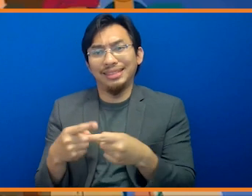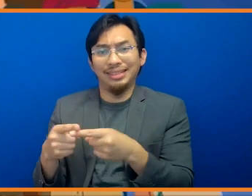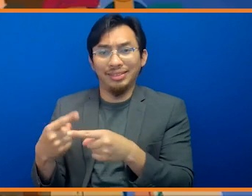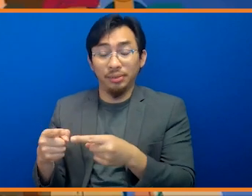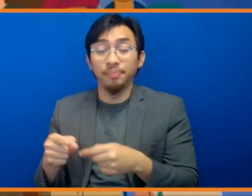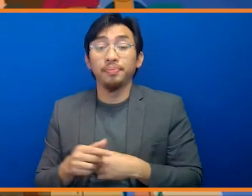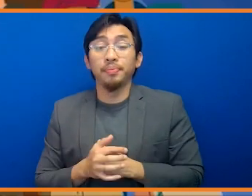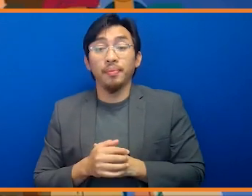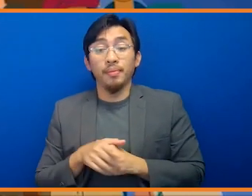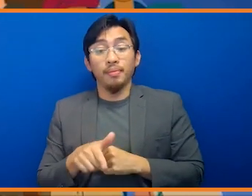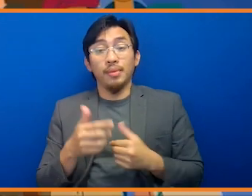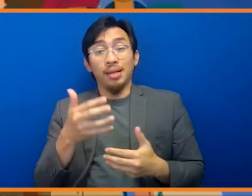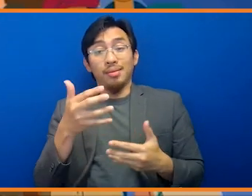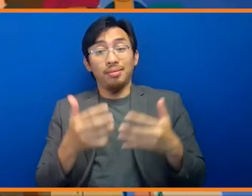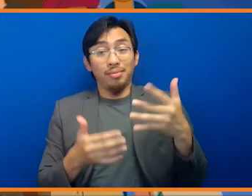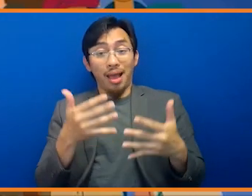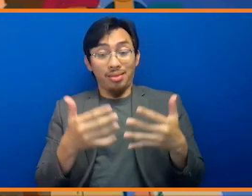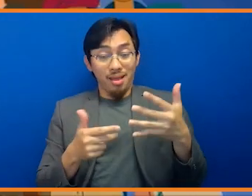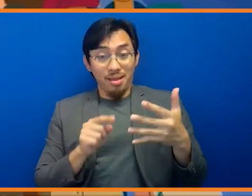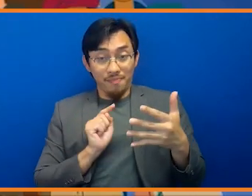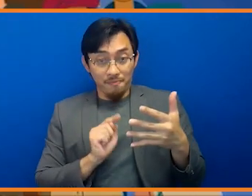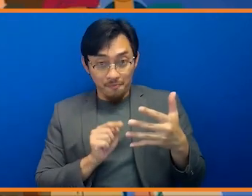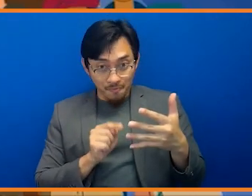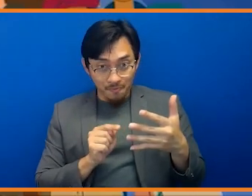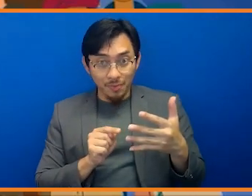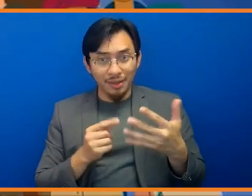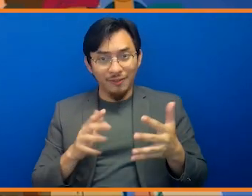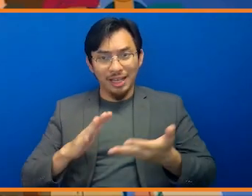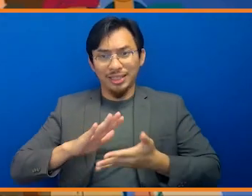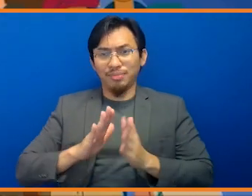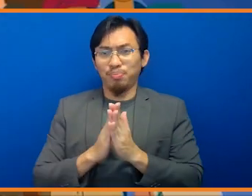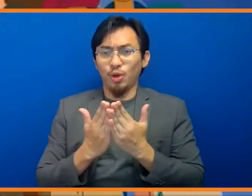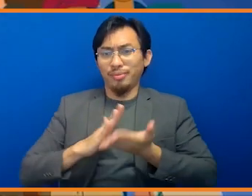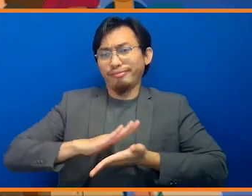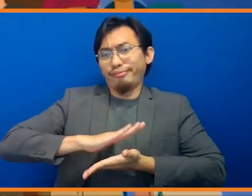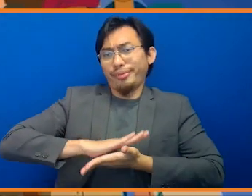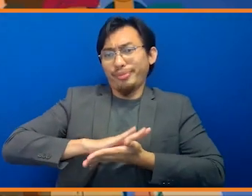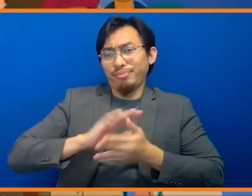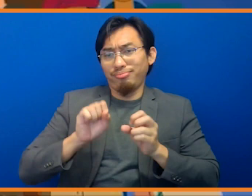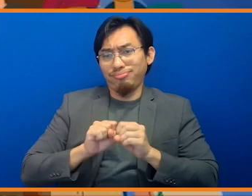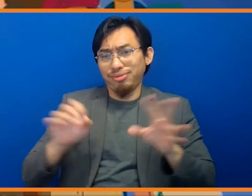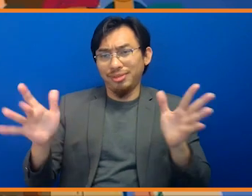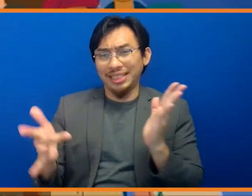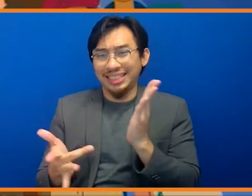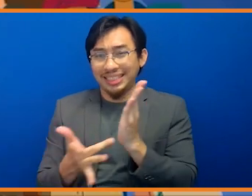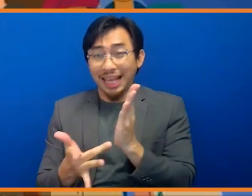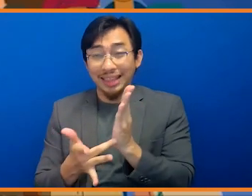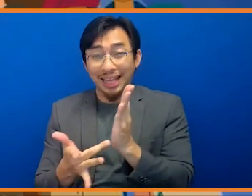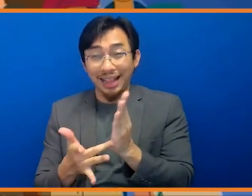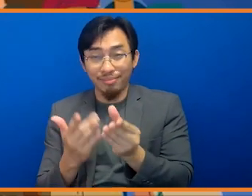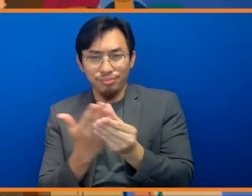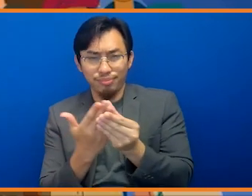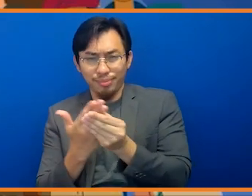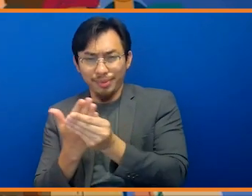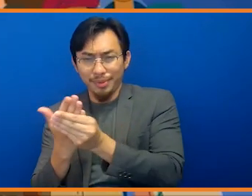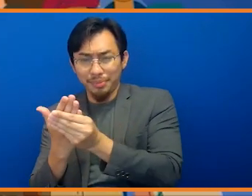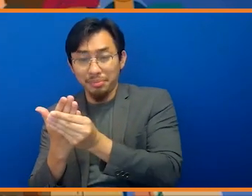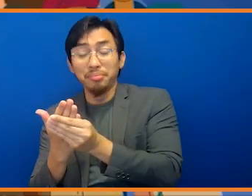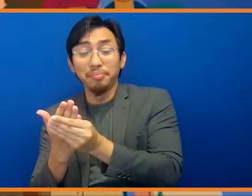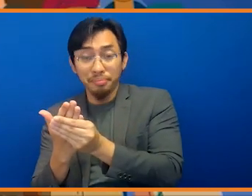Based on this data, we have published books and released digital